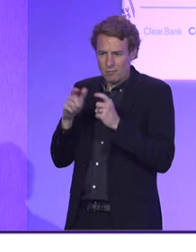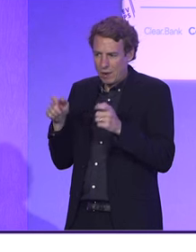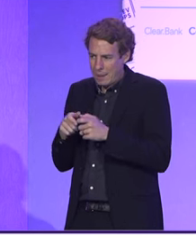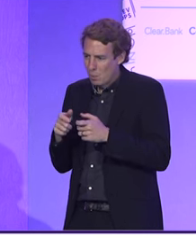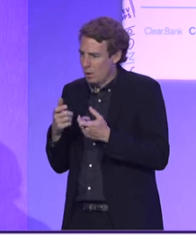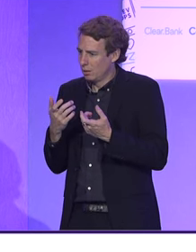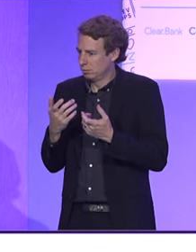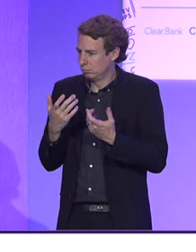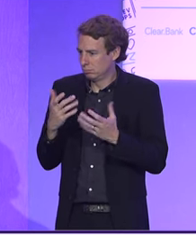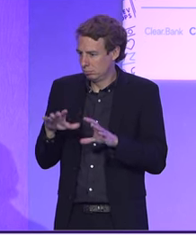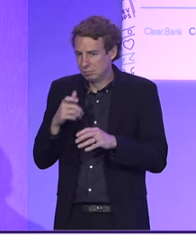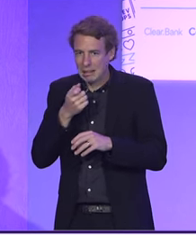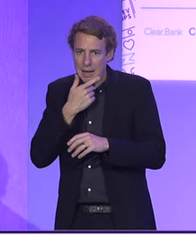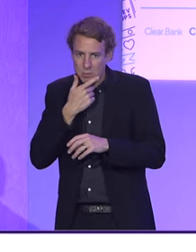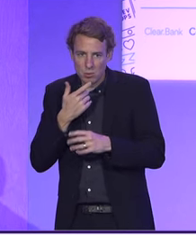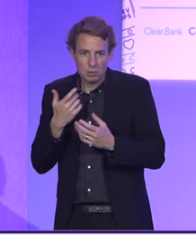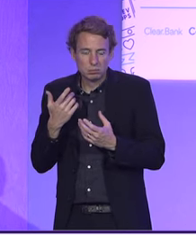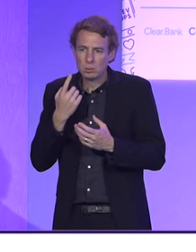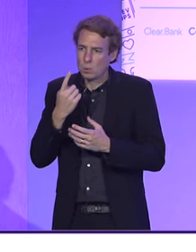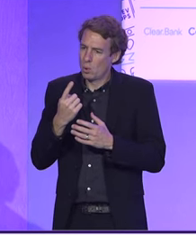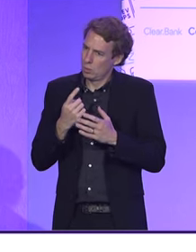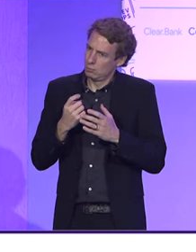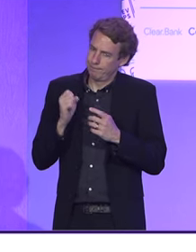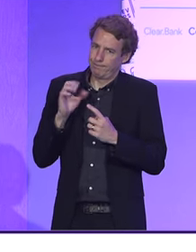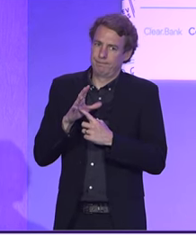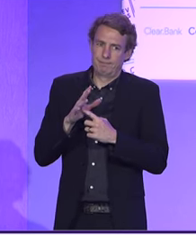basically this is one of the pillars, or one basically